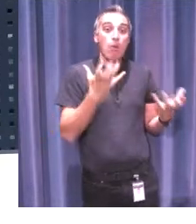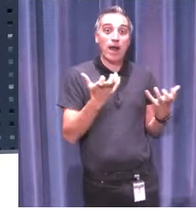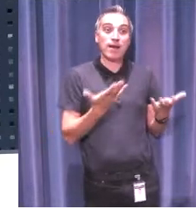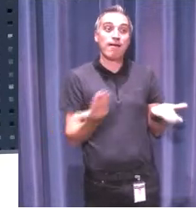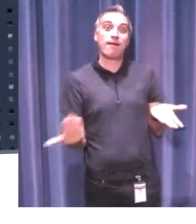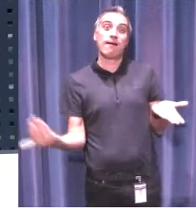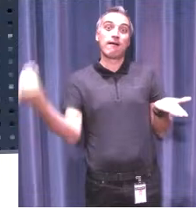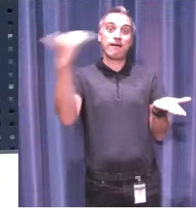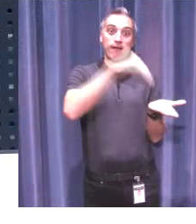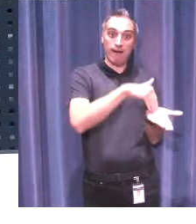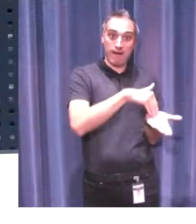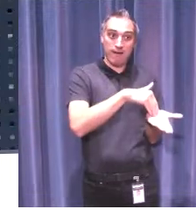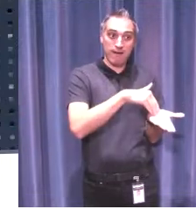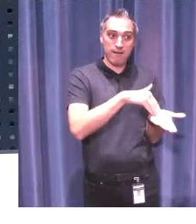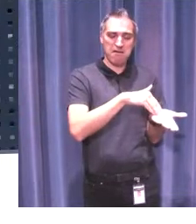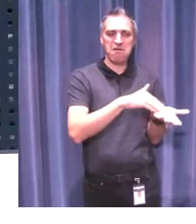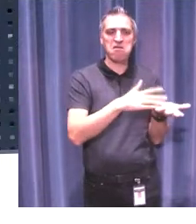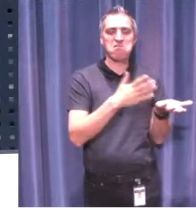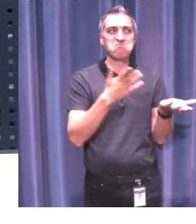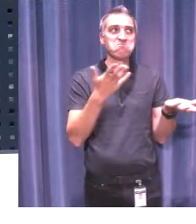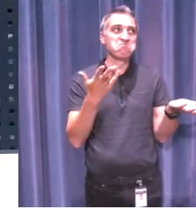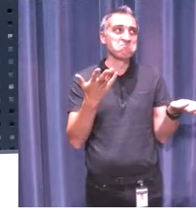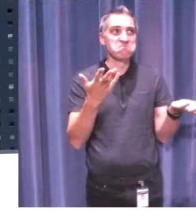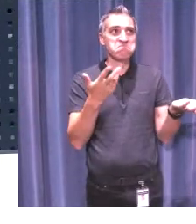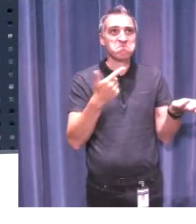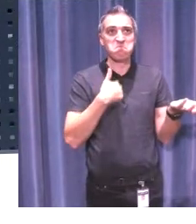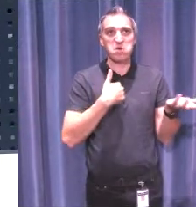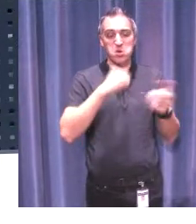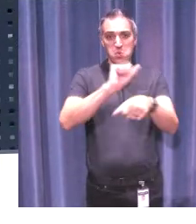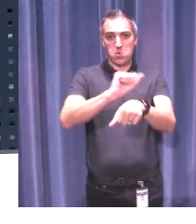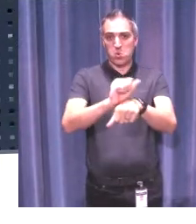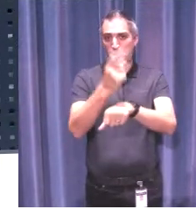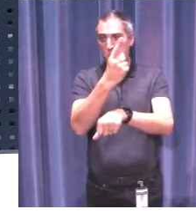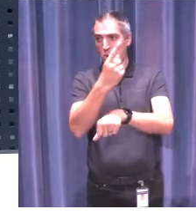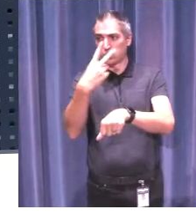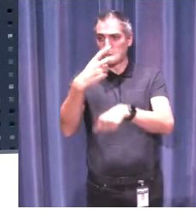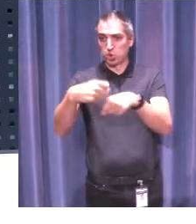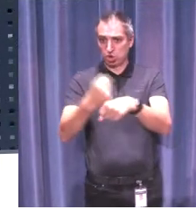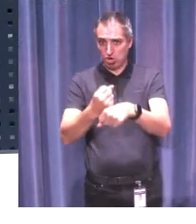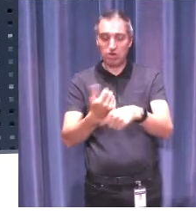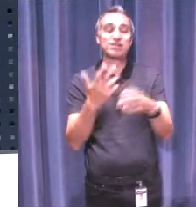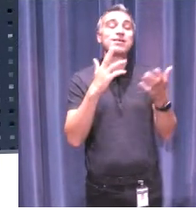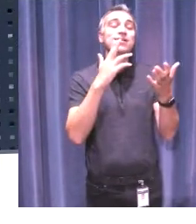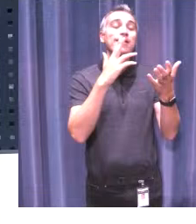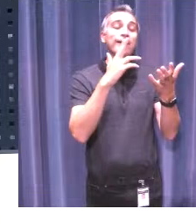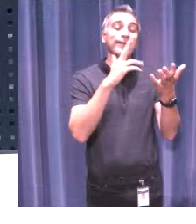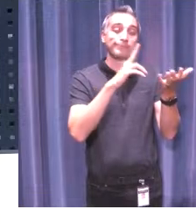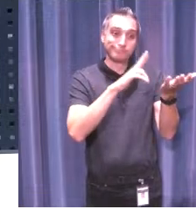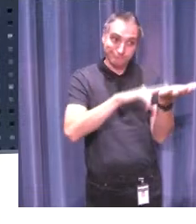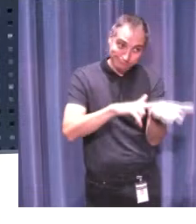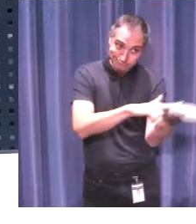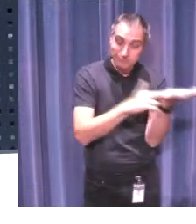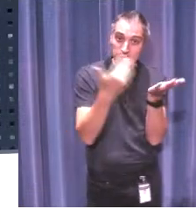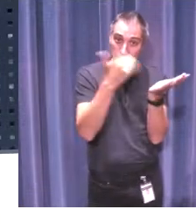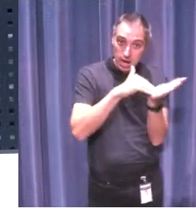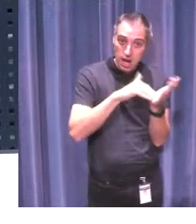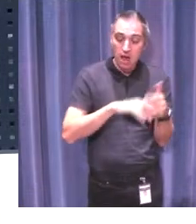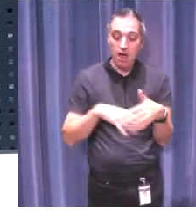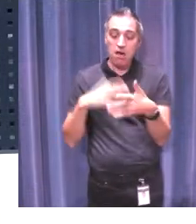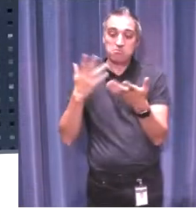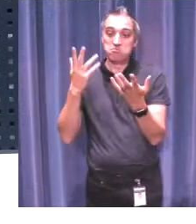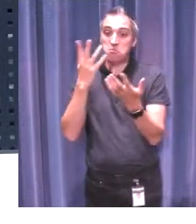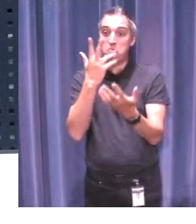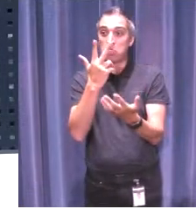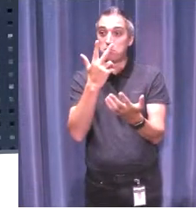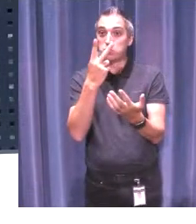again after I'd been there a year or two, measure it again after I'd been there a couple